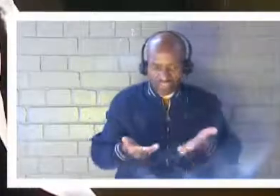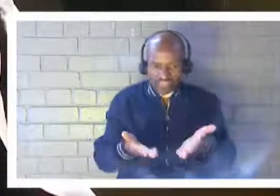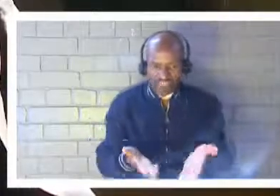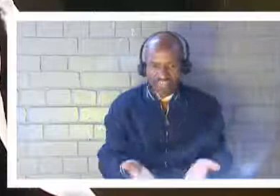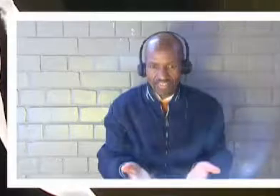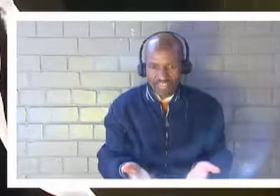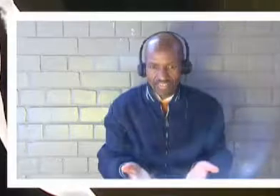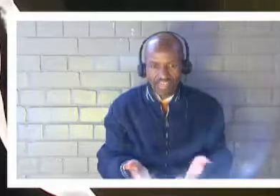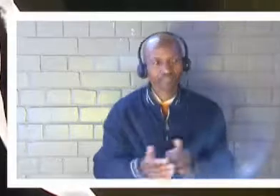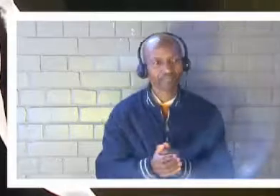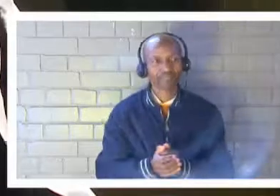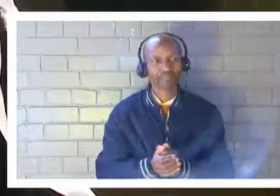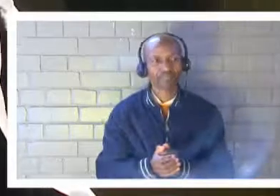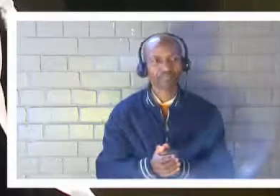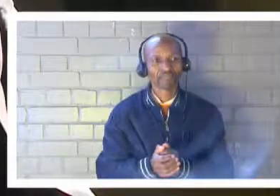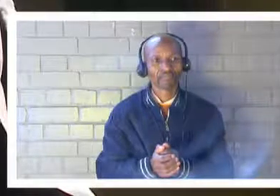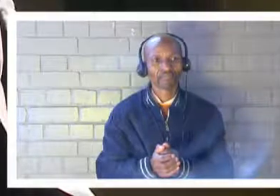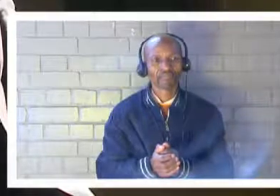delivery?